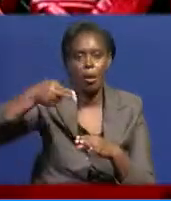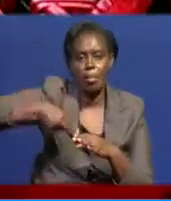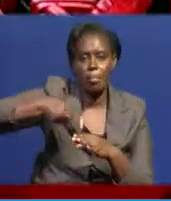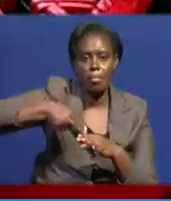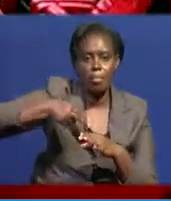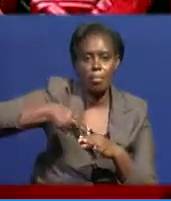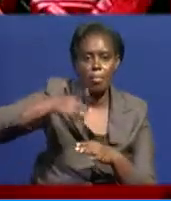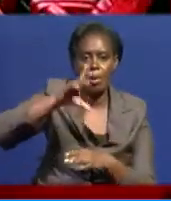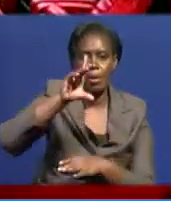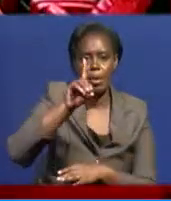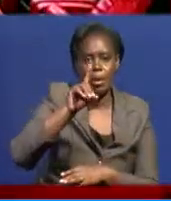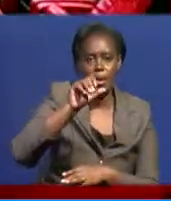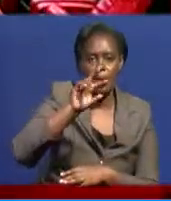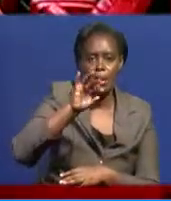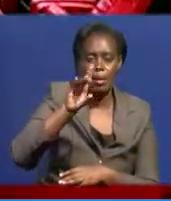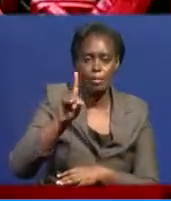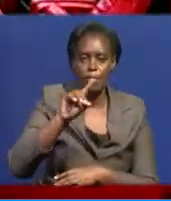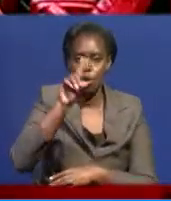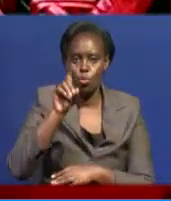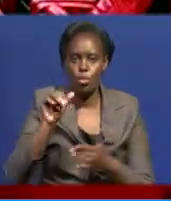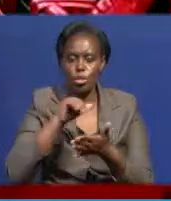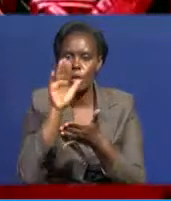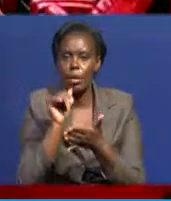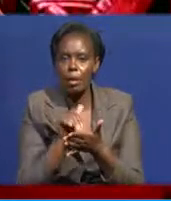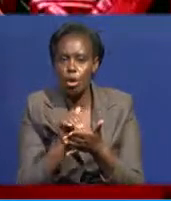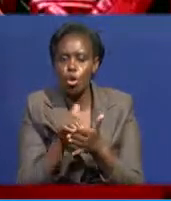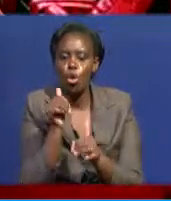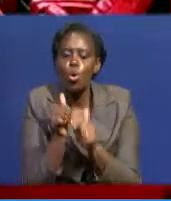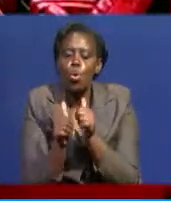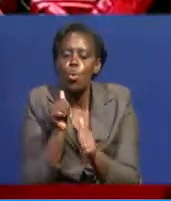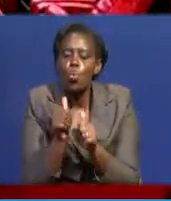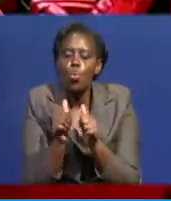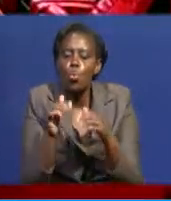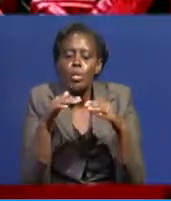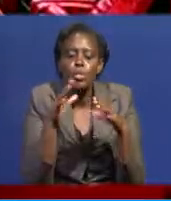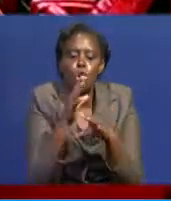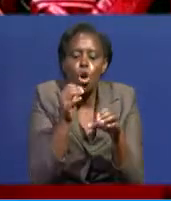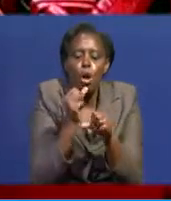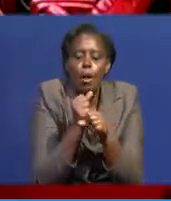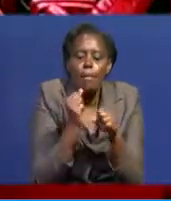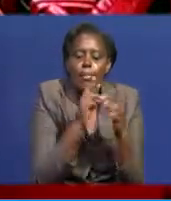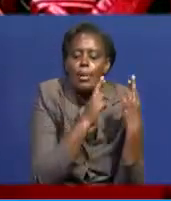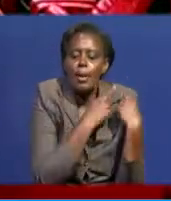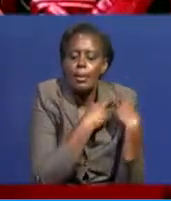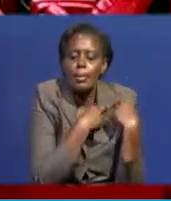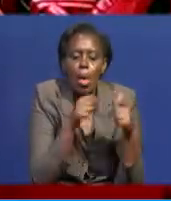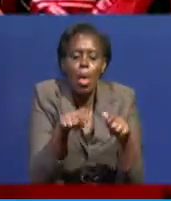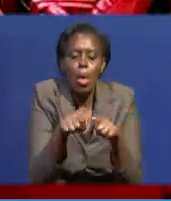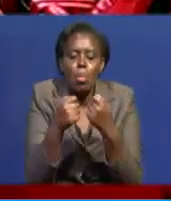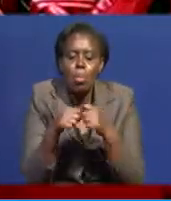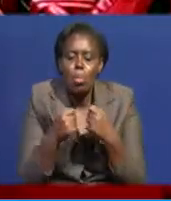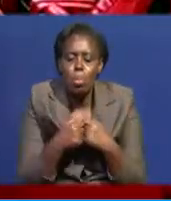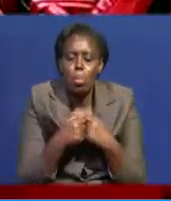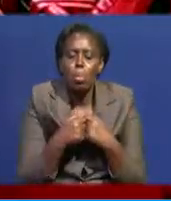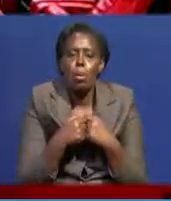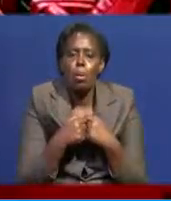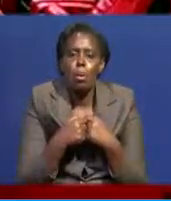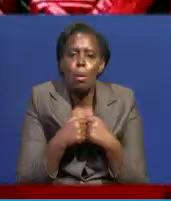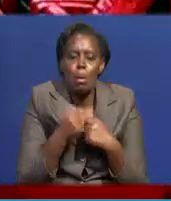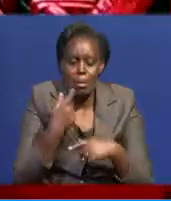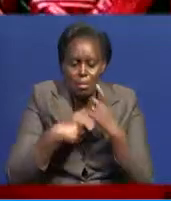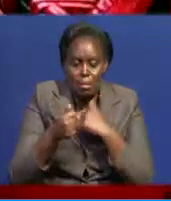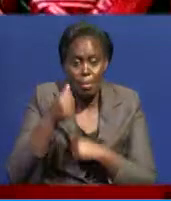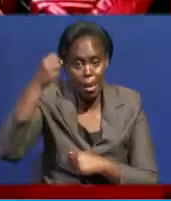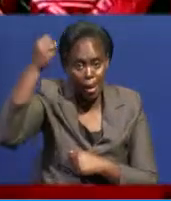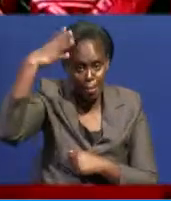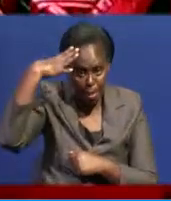Davis Churchill. And these questions include, which entities were responsible for the disruptions of power supply in most